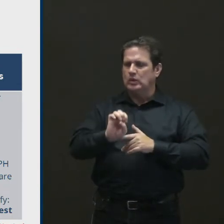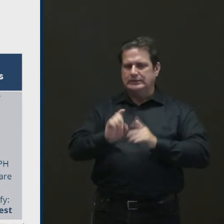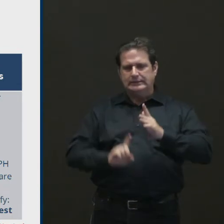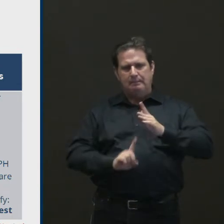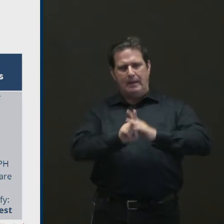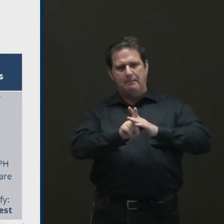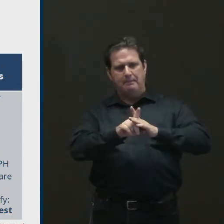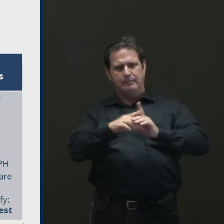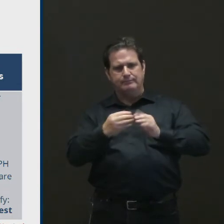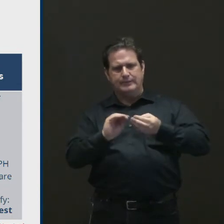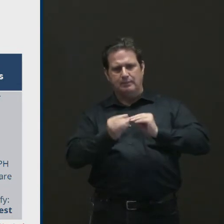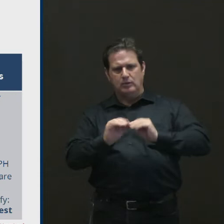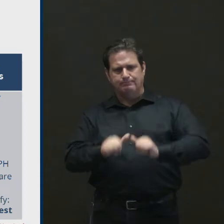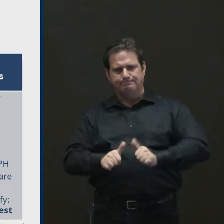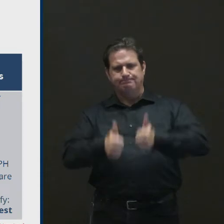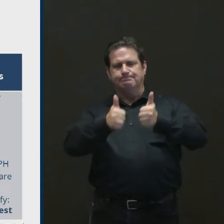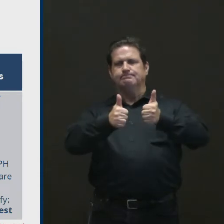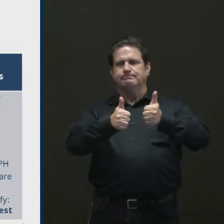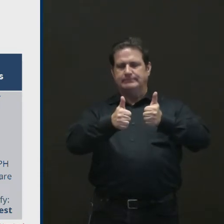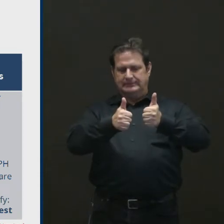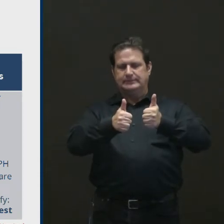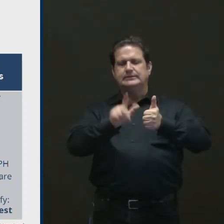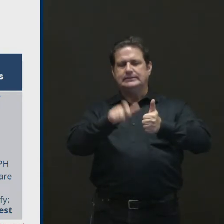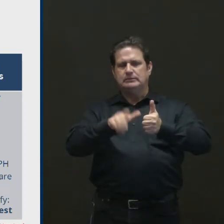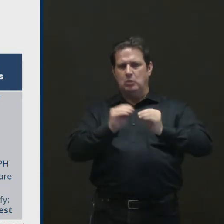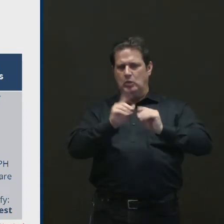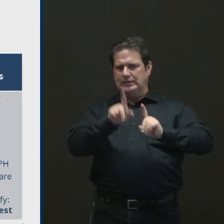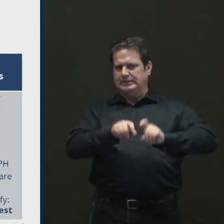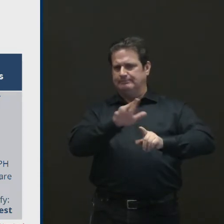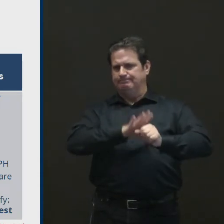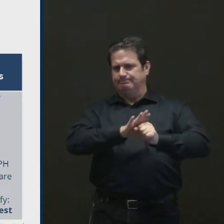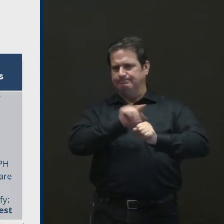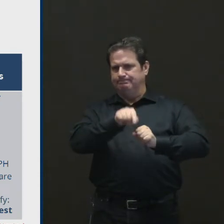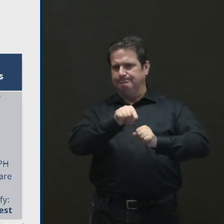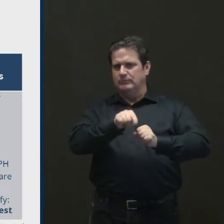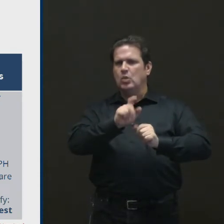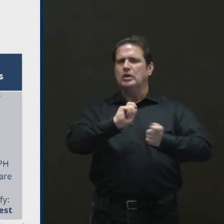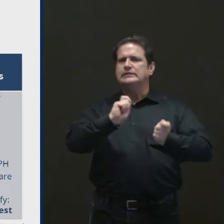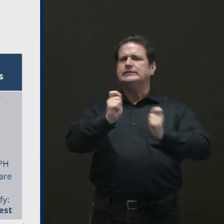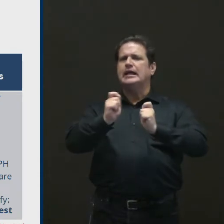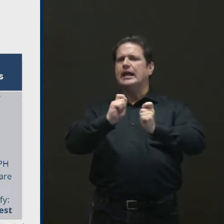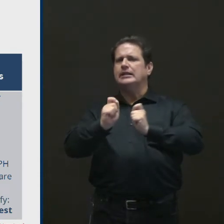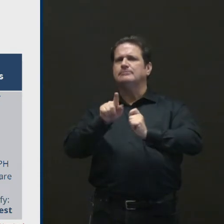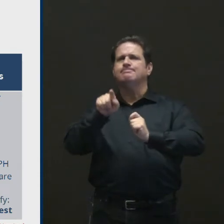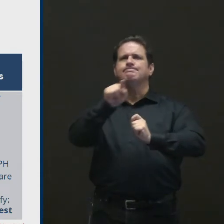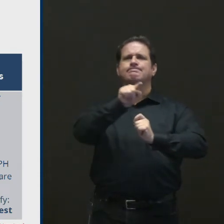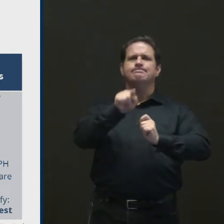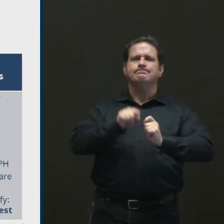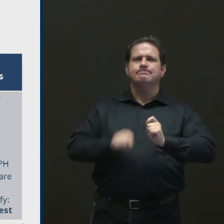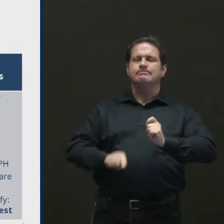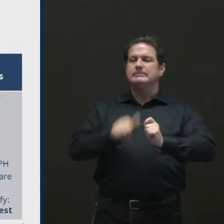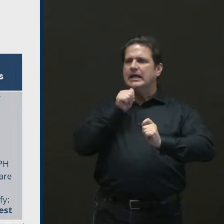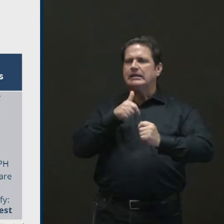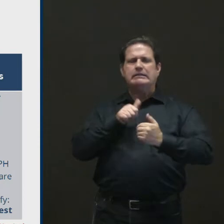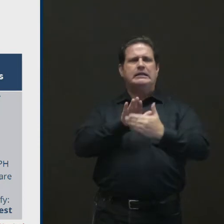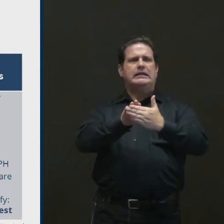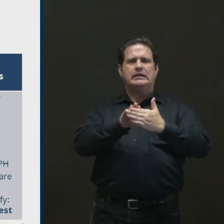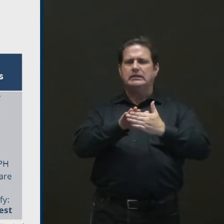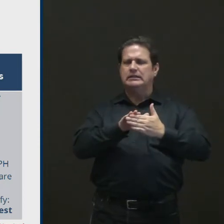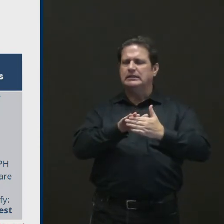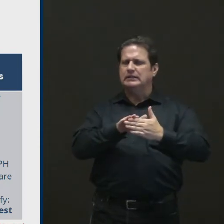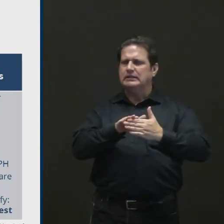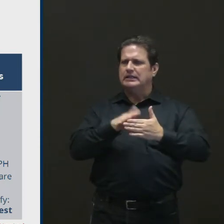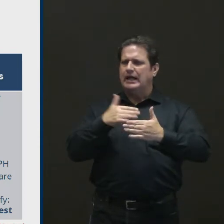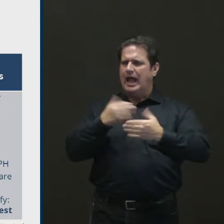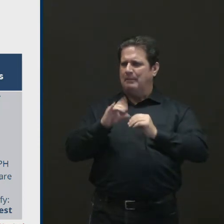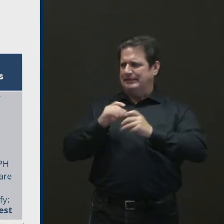is looking at, knowing that there might be a greater need for testing there, and that's going to rotate. Right now, I'll tell you, we're not running up against a capacity issue.